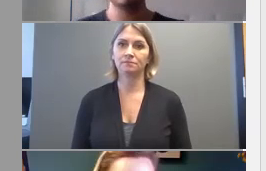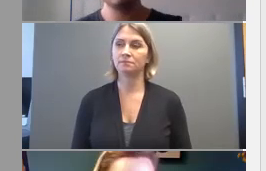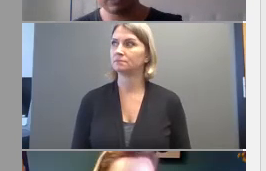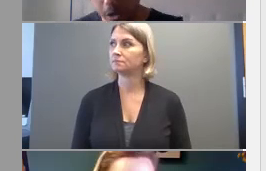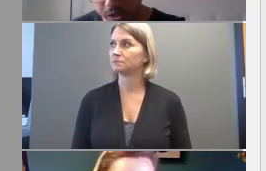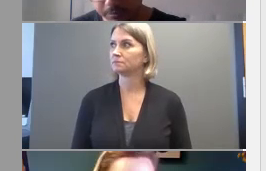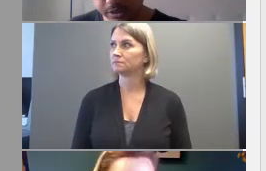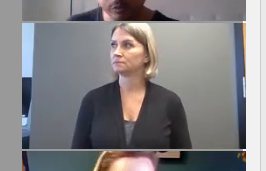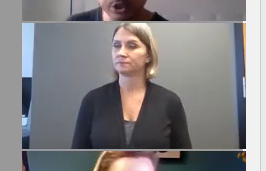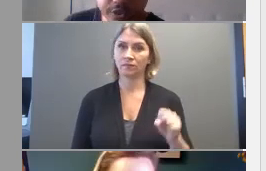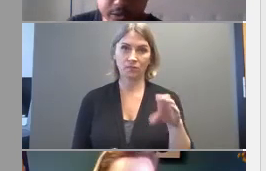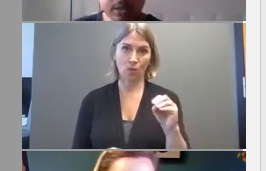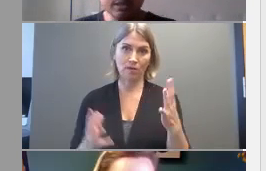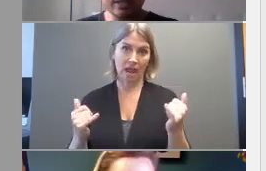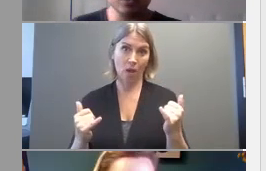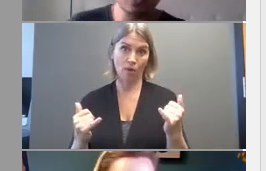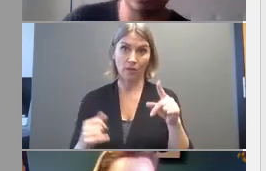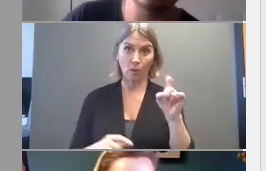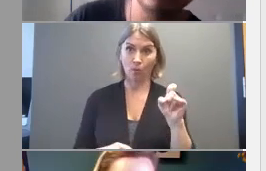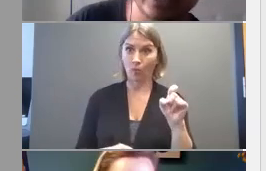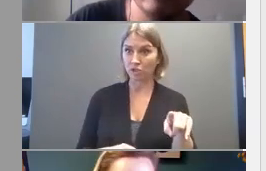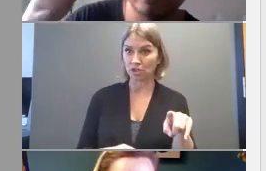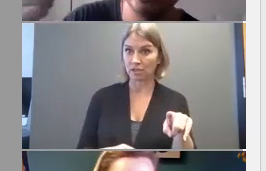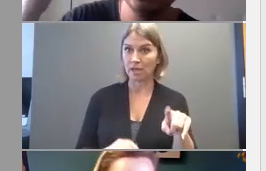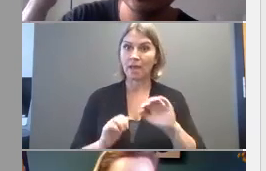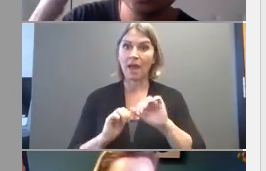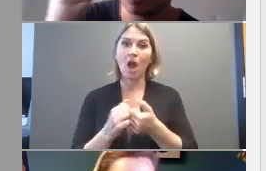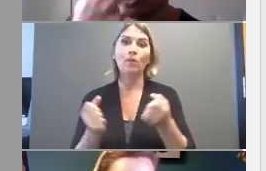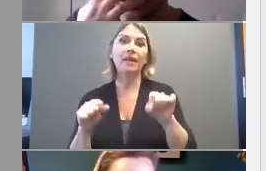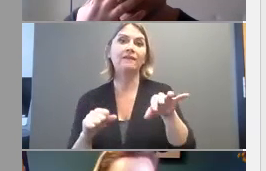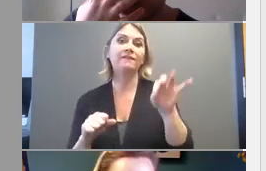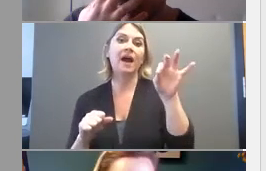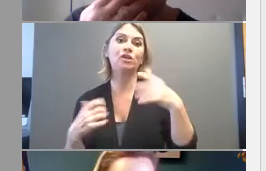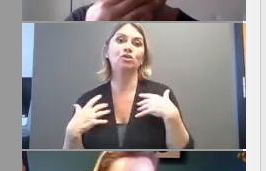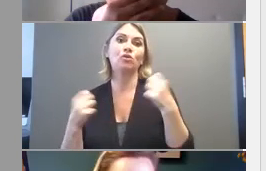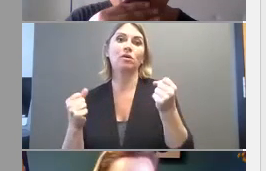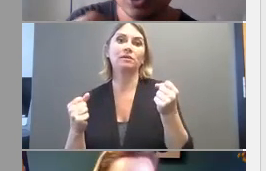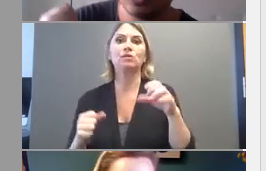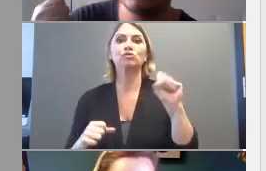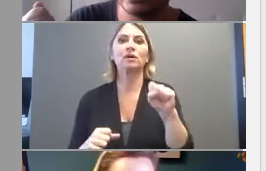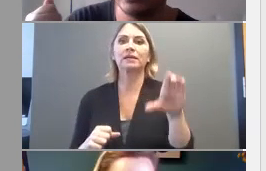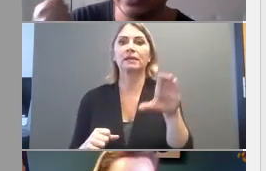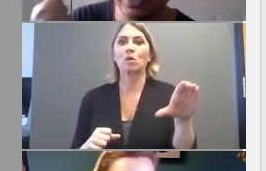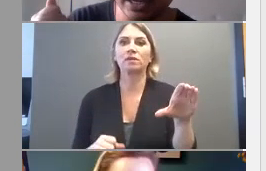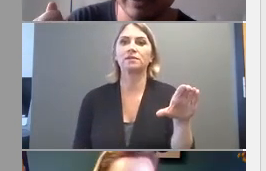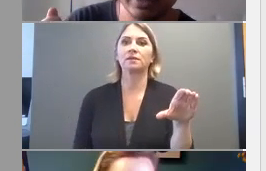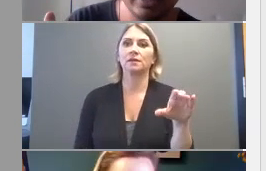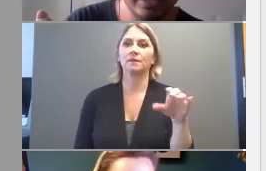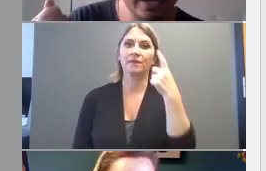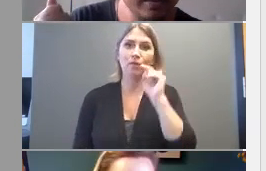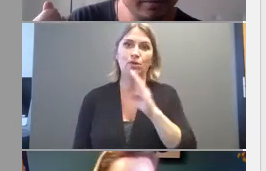Okay, so now comes the question as to how we can find strongly connected components of a directed